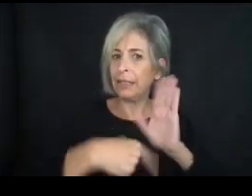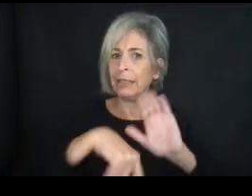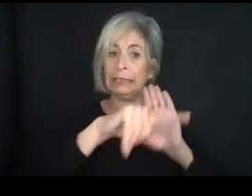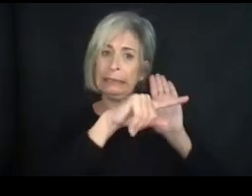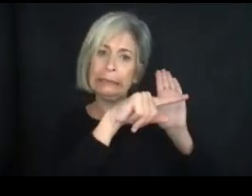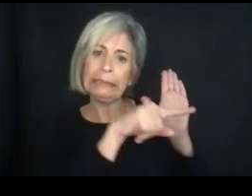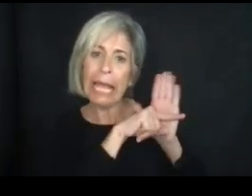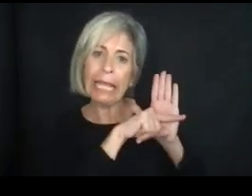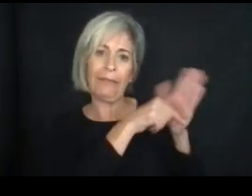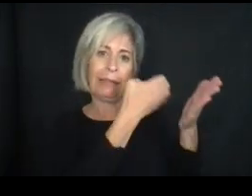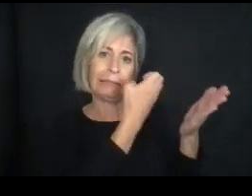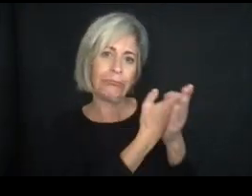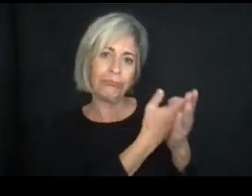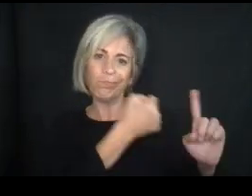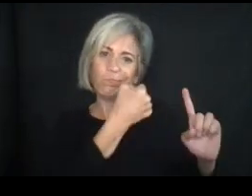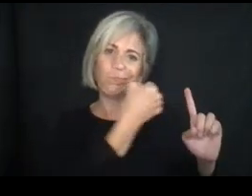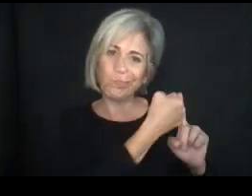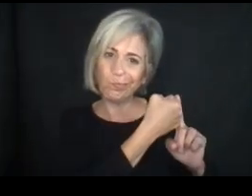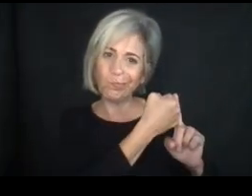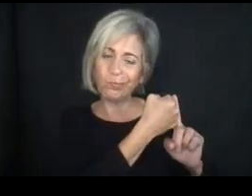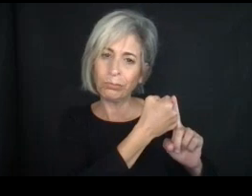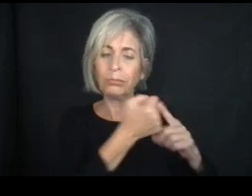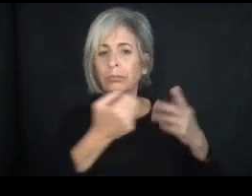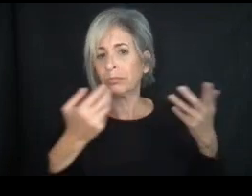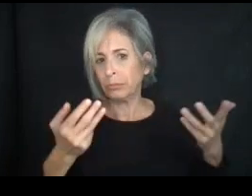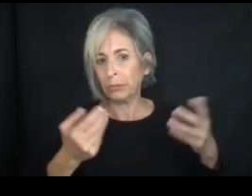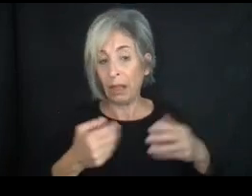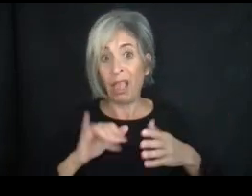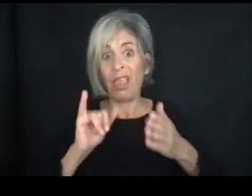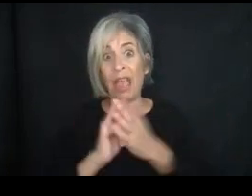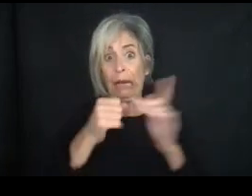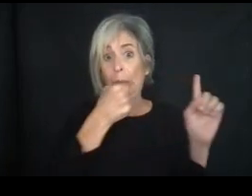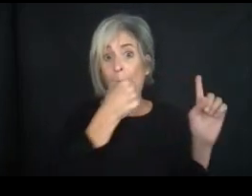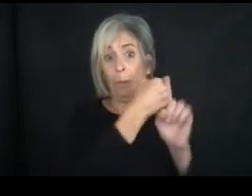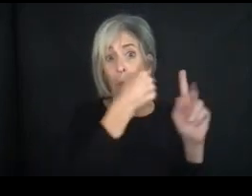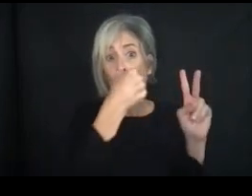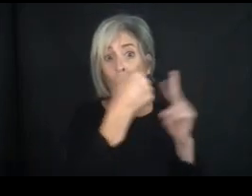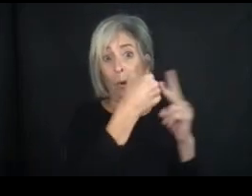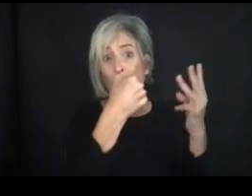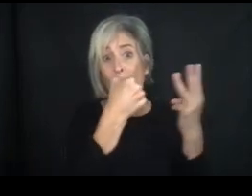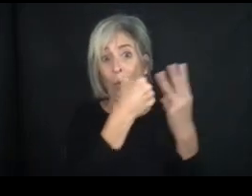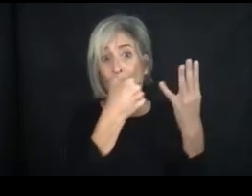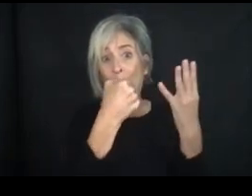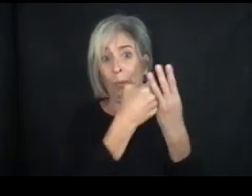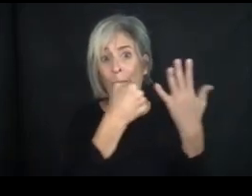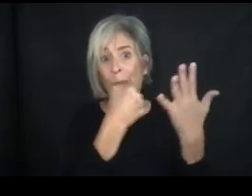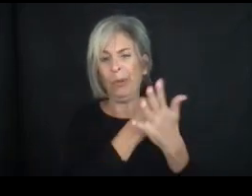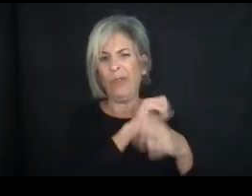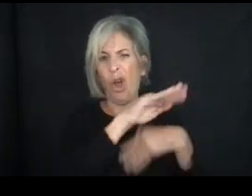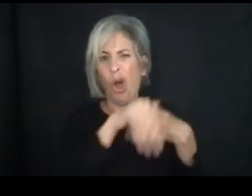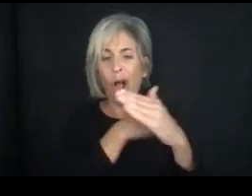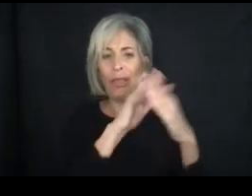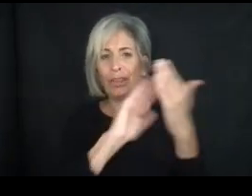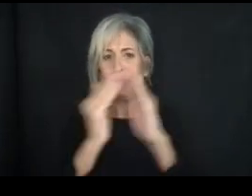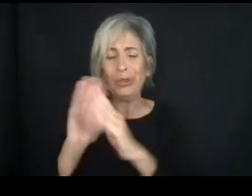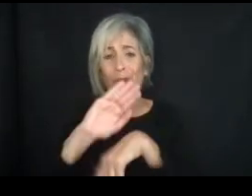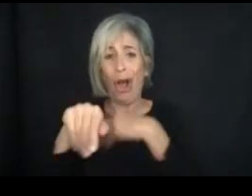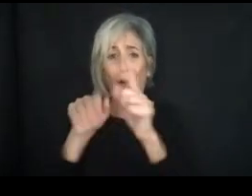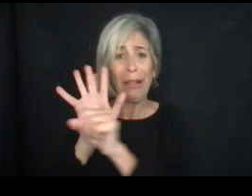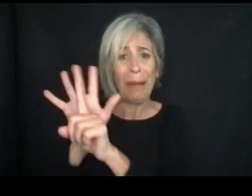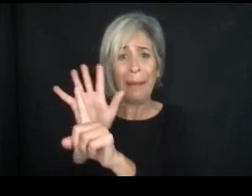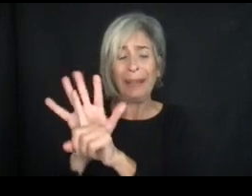cumulative economic impact, which hit all sectors of the community and all